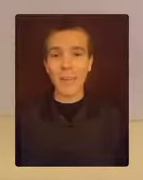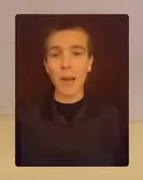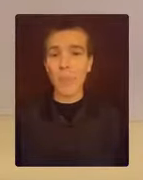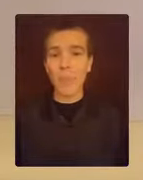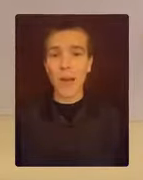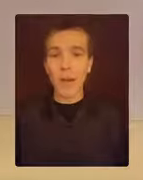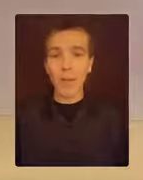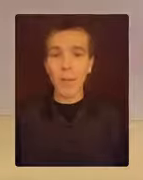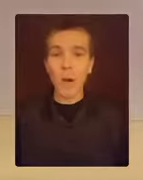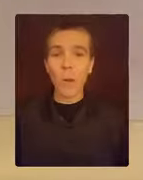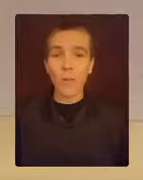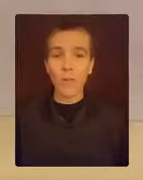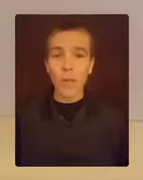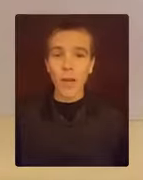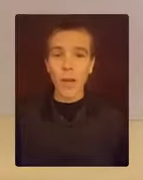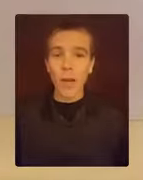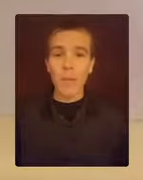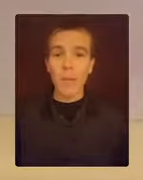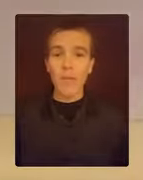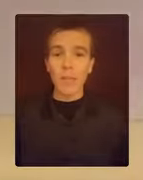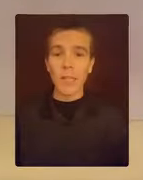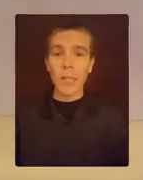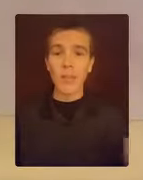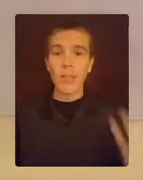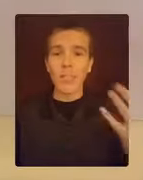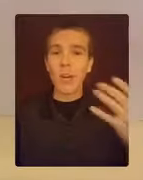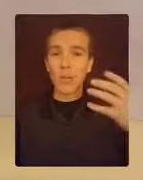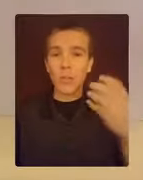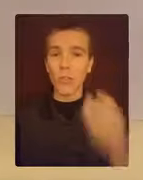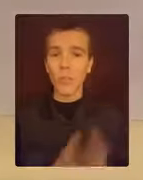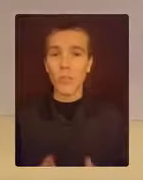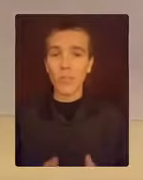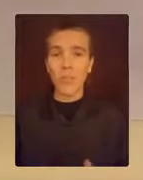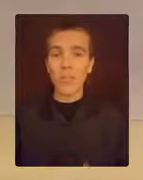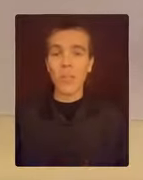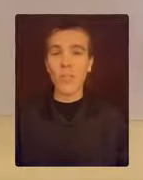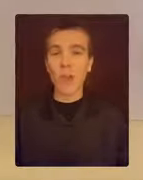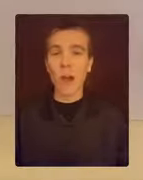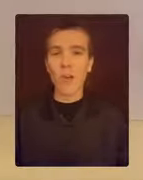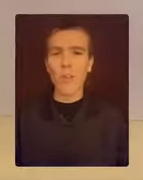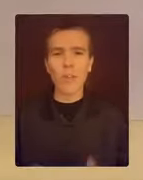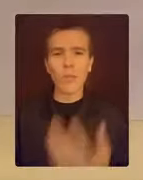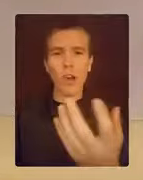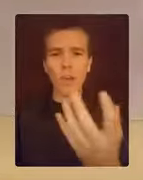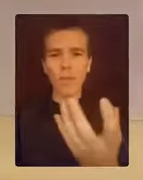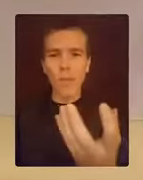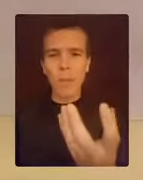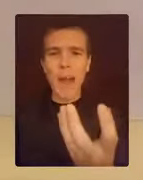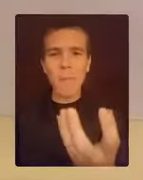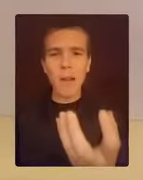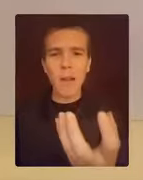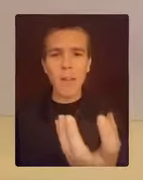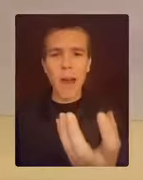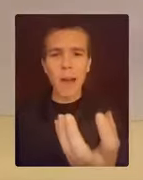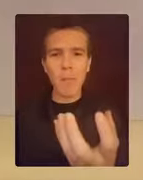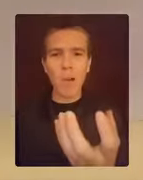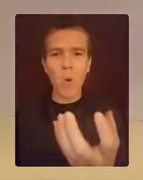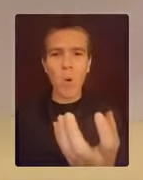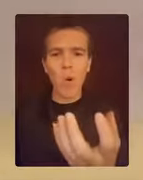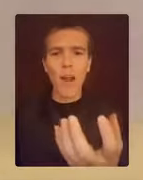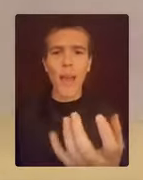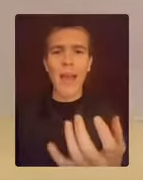at the bottom of Niagara Falls. Literally tunneled to the center of the earth and observed